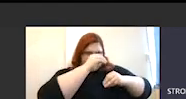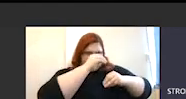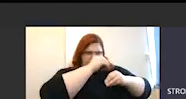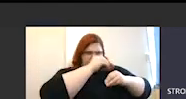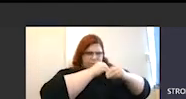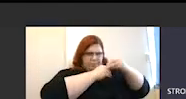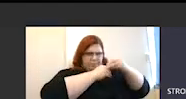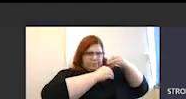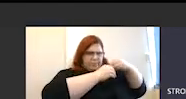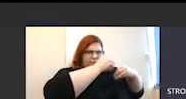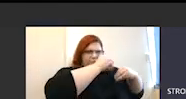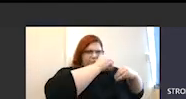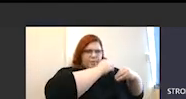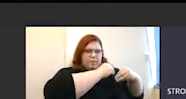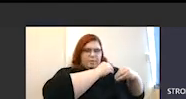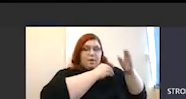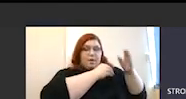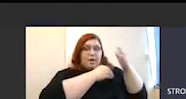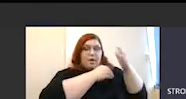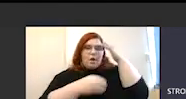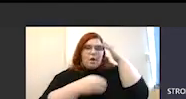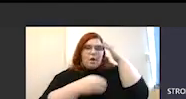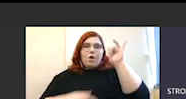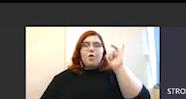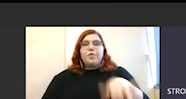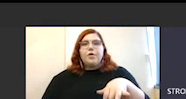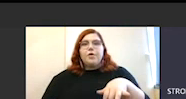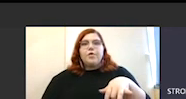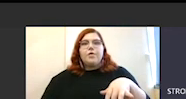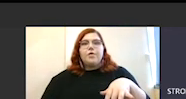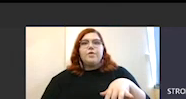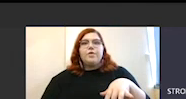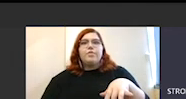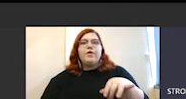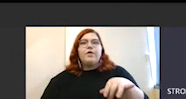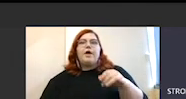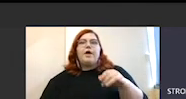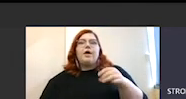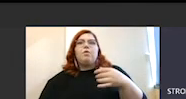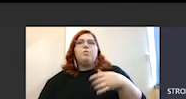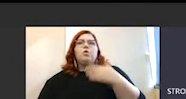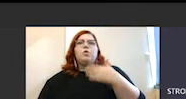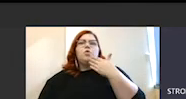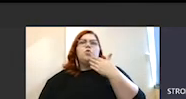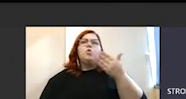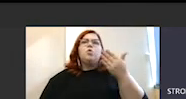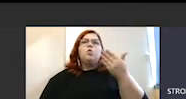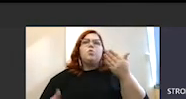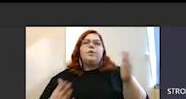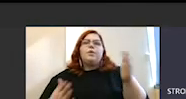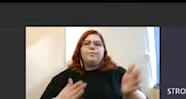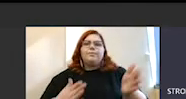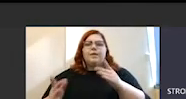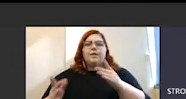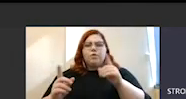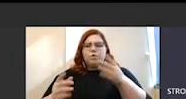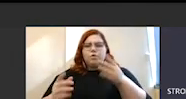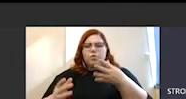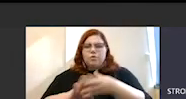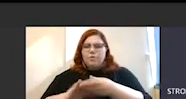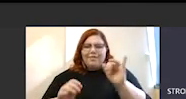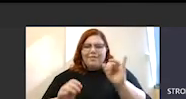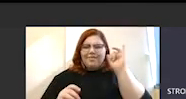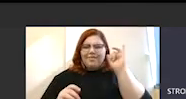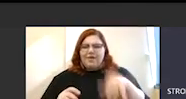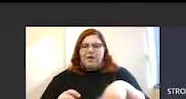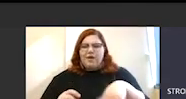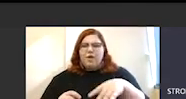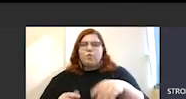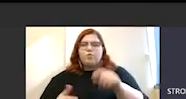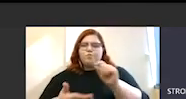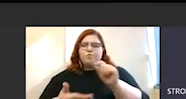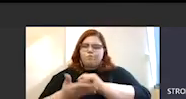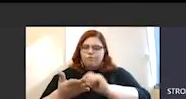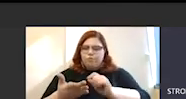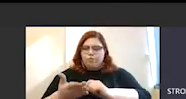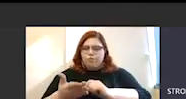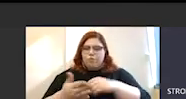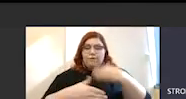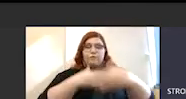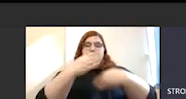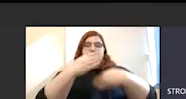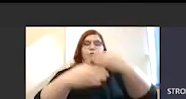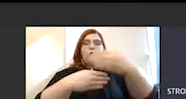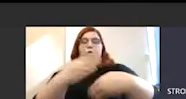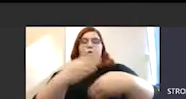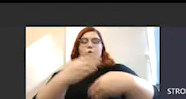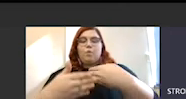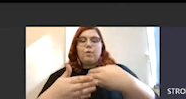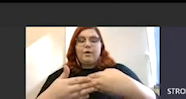thought this format would be a great way to tell a story like that. You could write a story forward and then basically just reverse all of